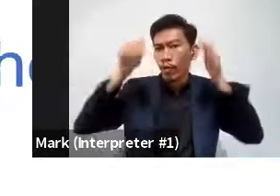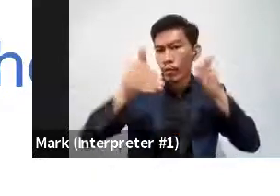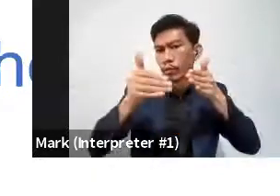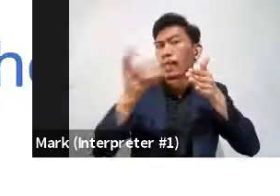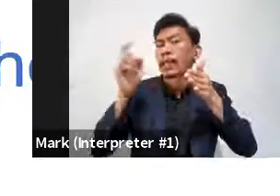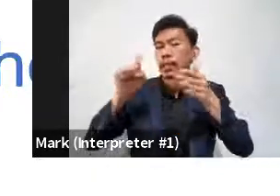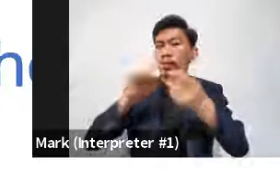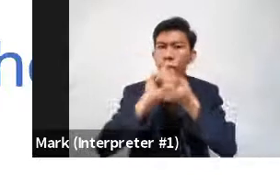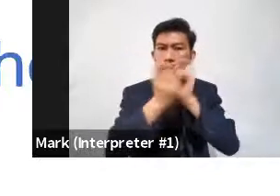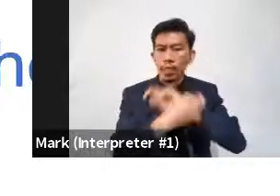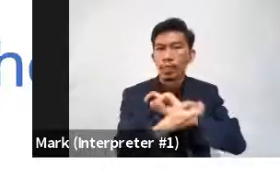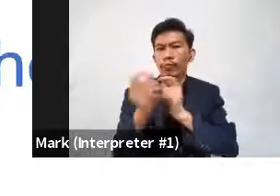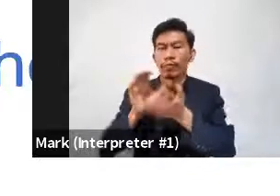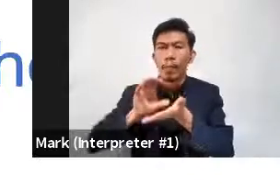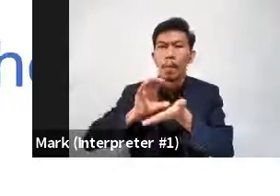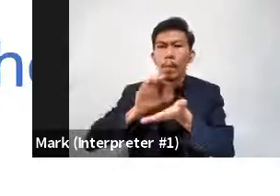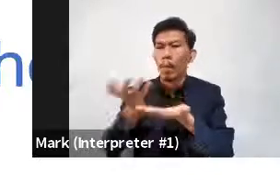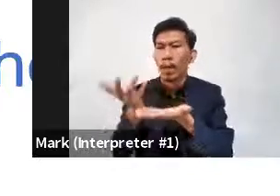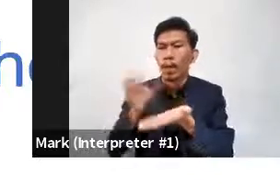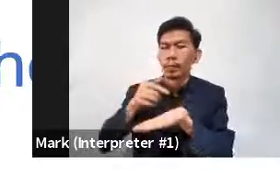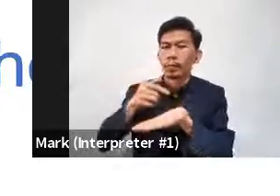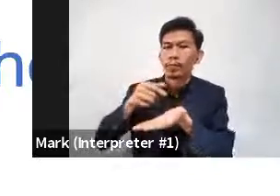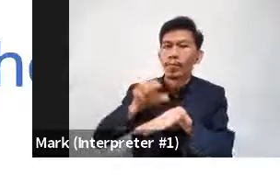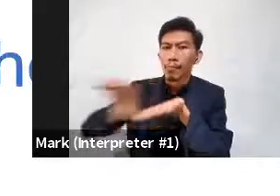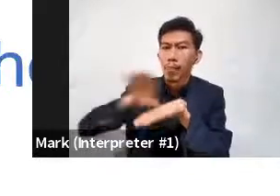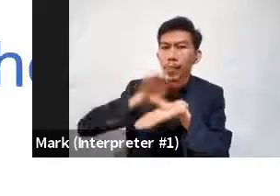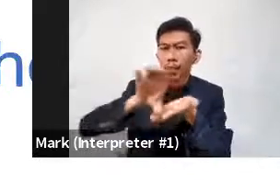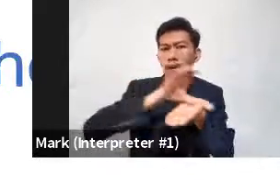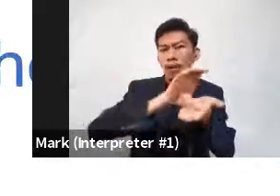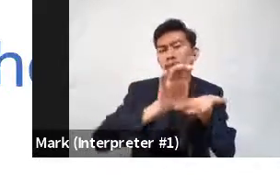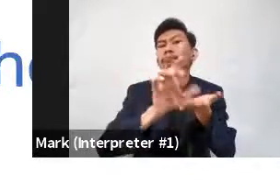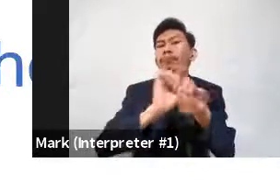reallocate our resources from other sectors to health sector.